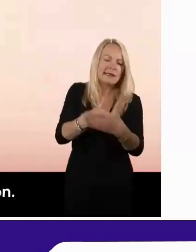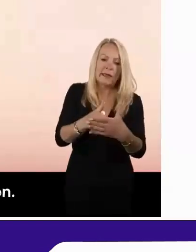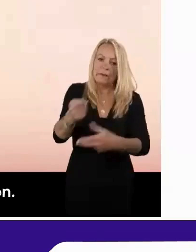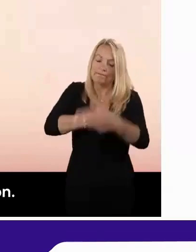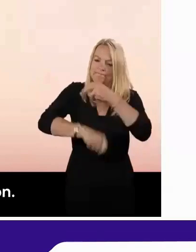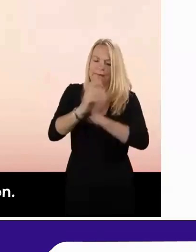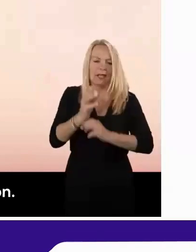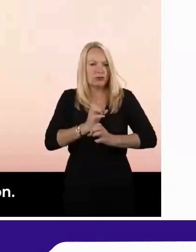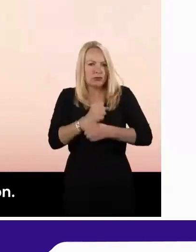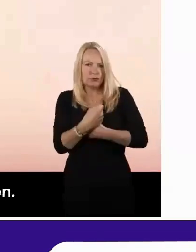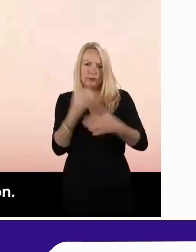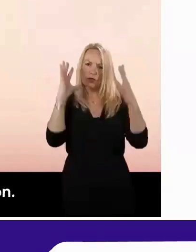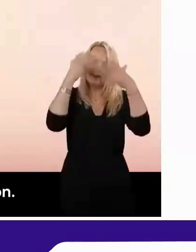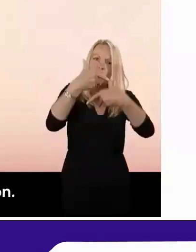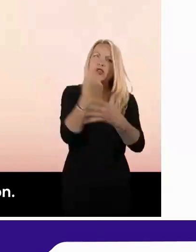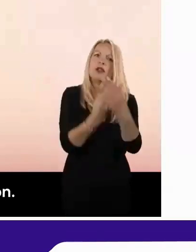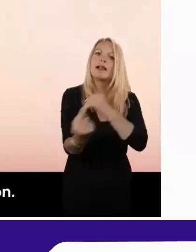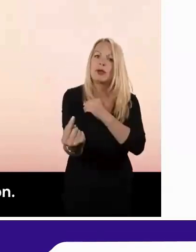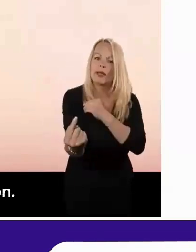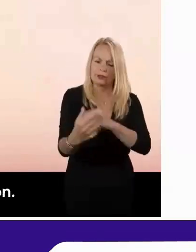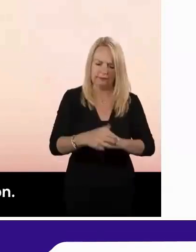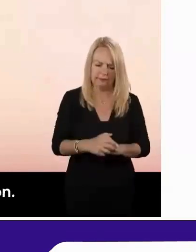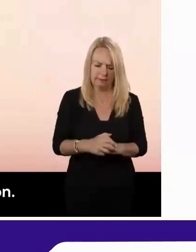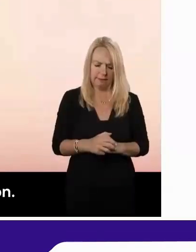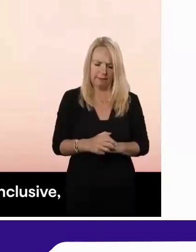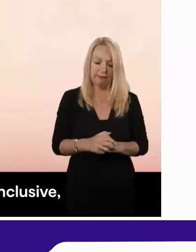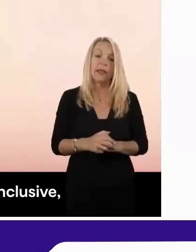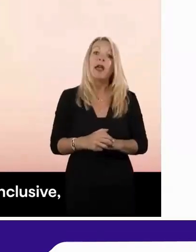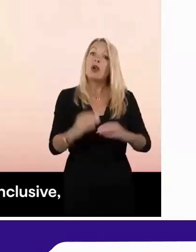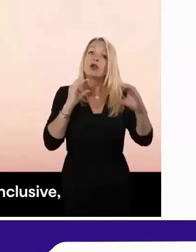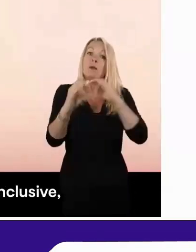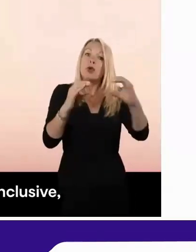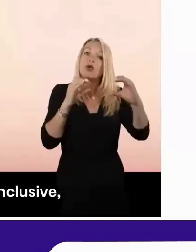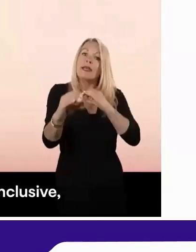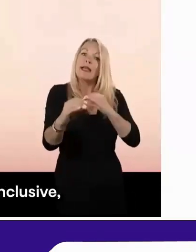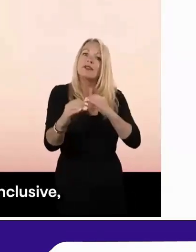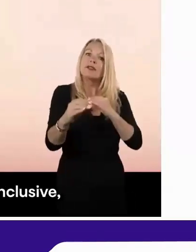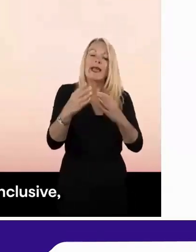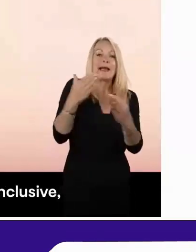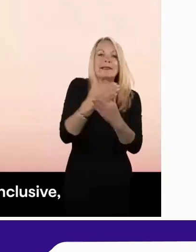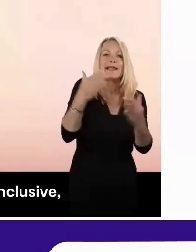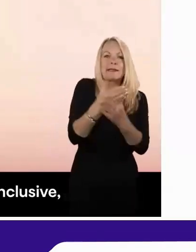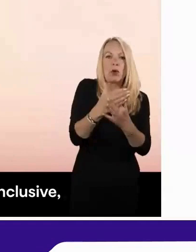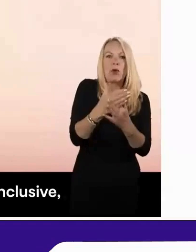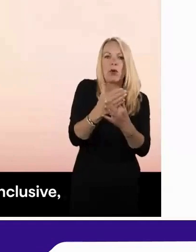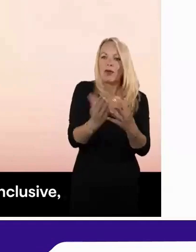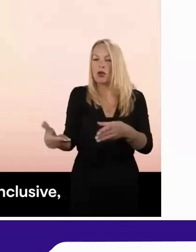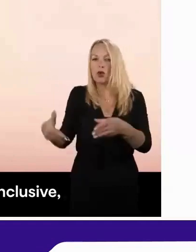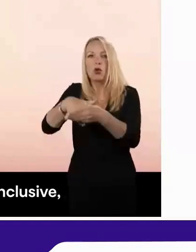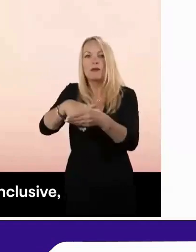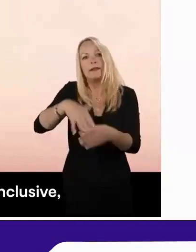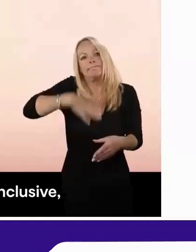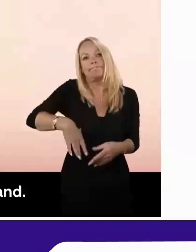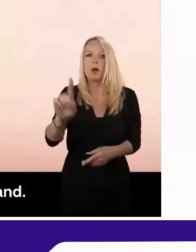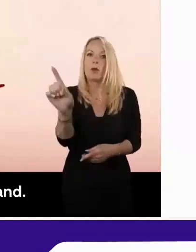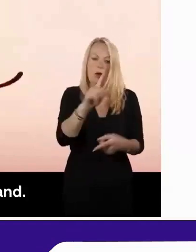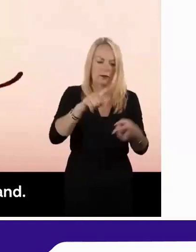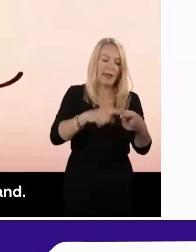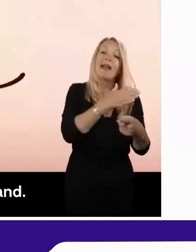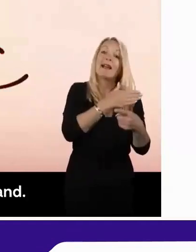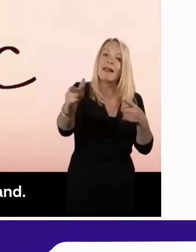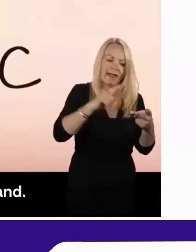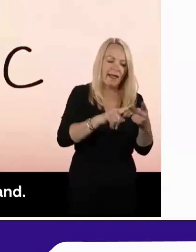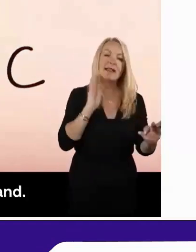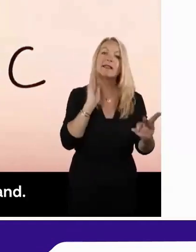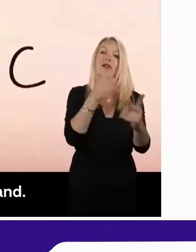leading to frustration, confusion, and isolation. In order for communication to be accessible and inclusive, it should